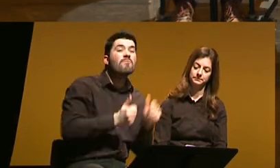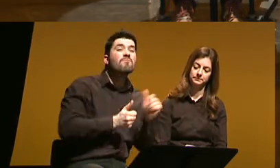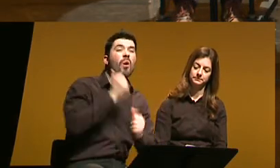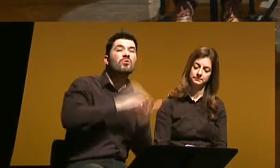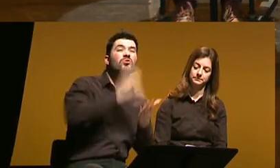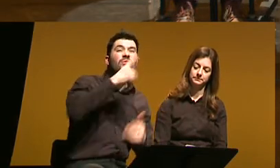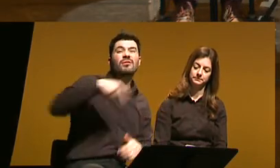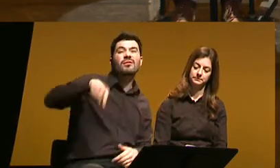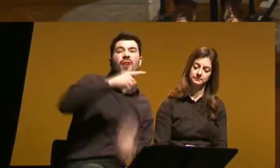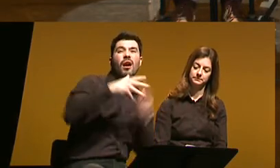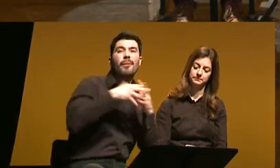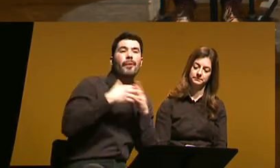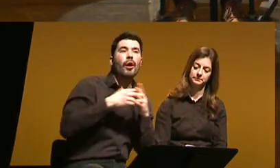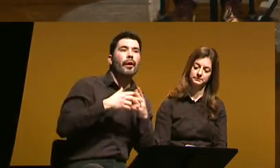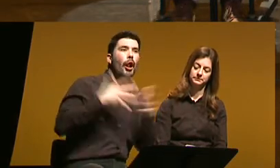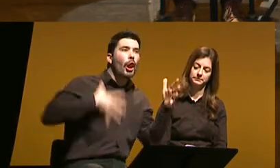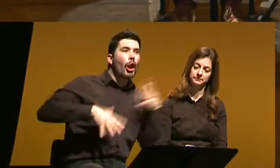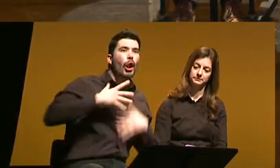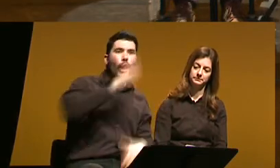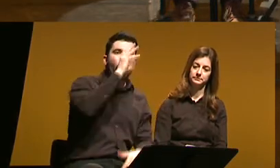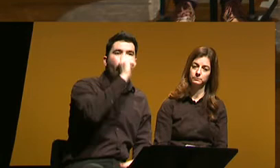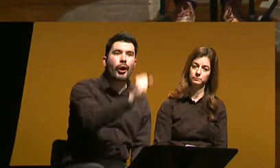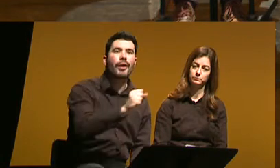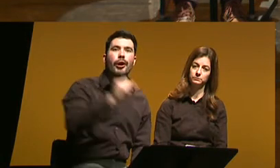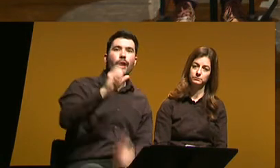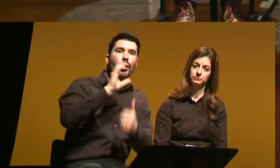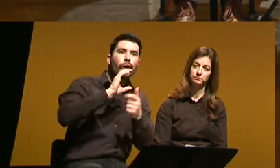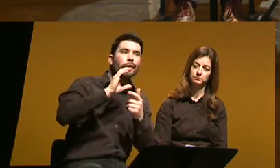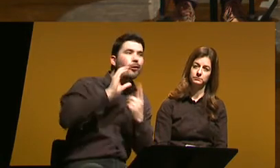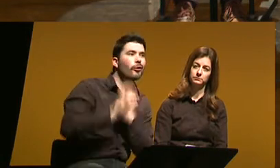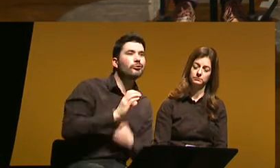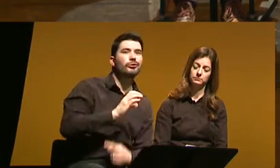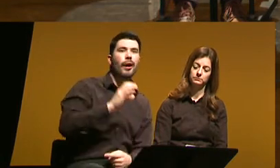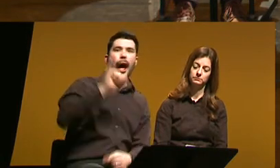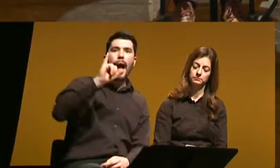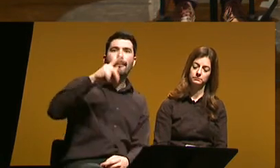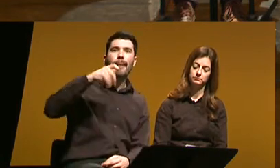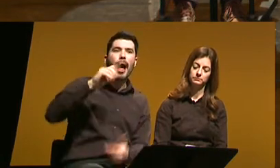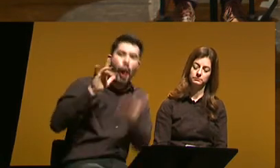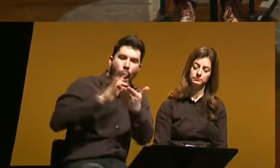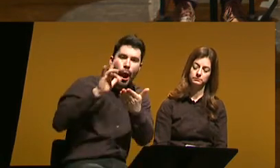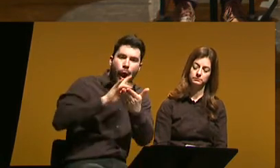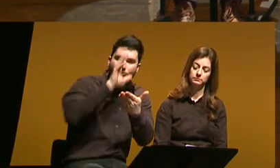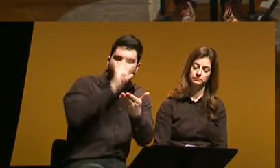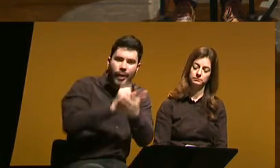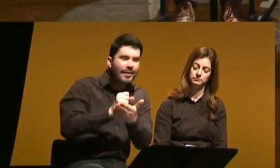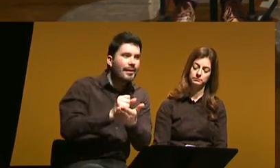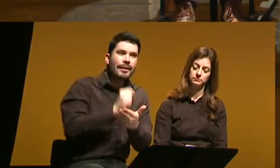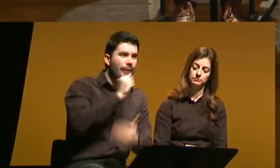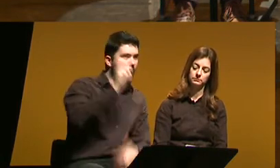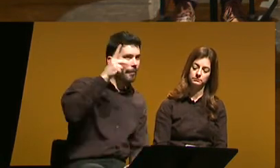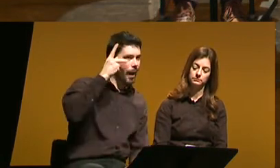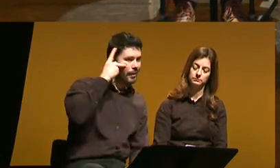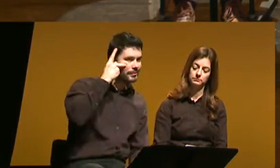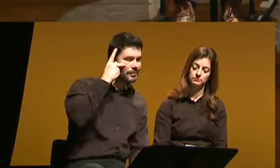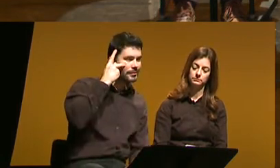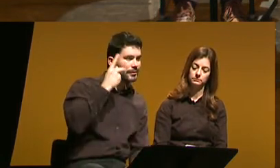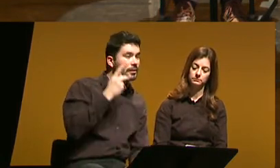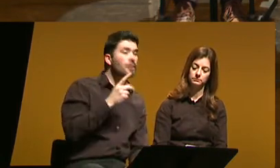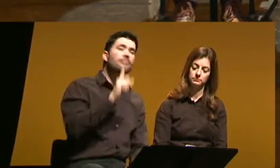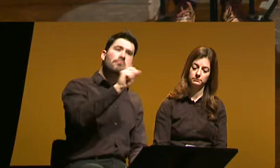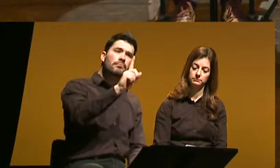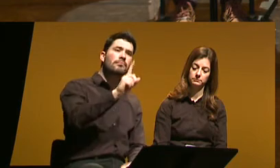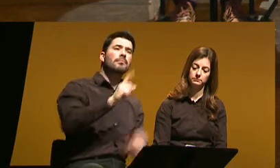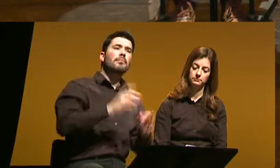are interested in fashion, pop culture, and iPads. They're generally not interested in politics, but it is